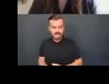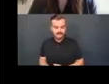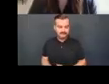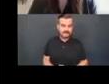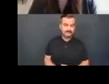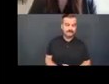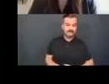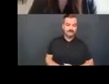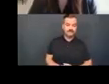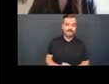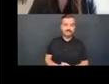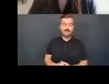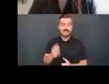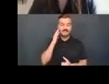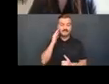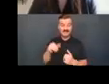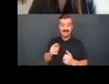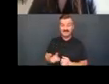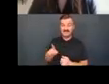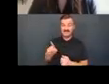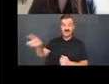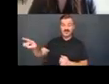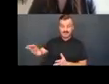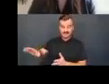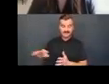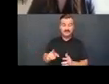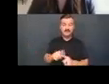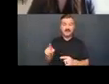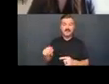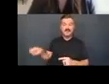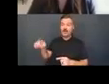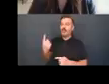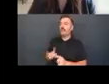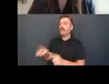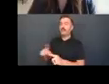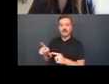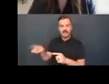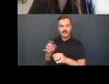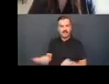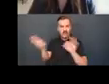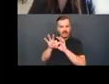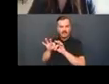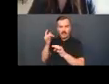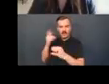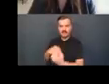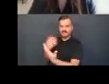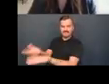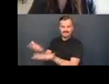Far from mere clinical mediators, then, these actors are contributing meaningfully through their embodied presence.